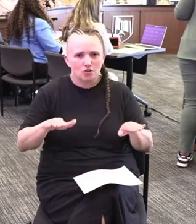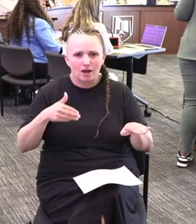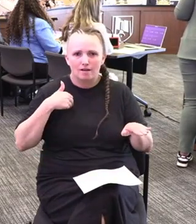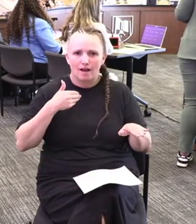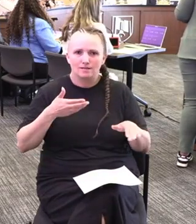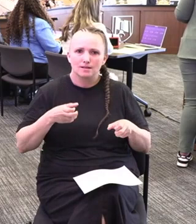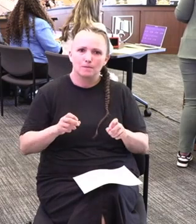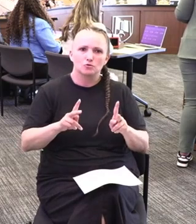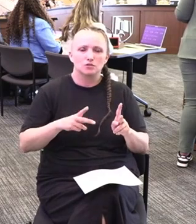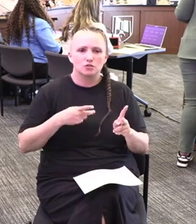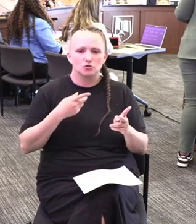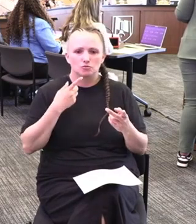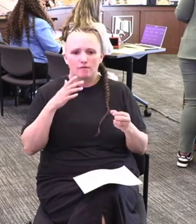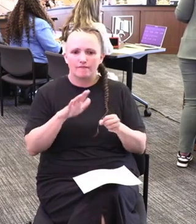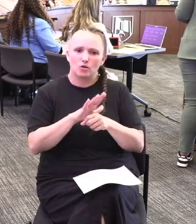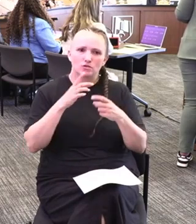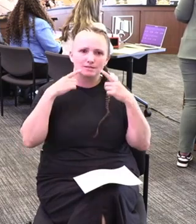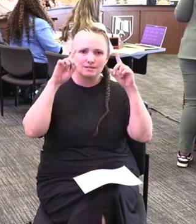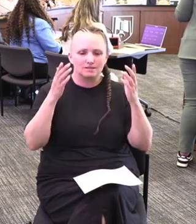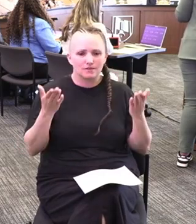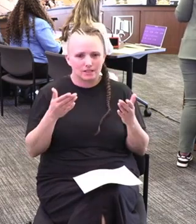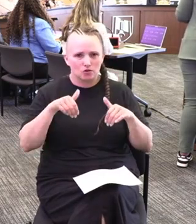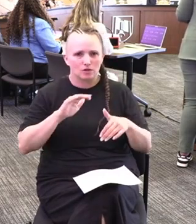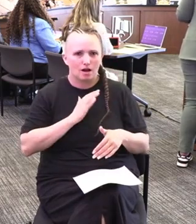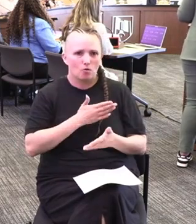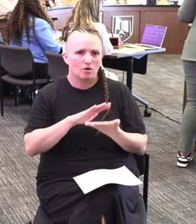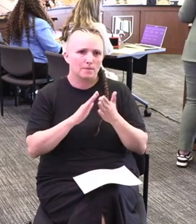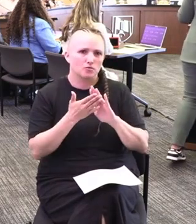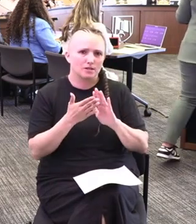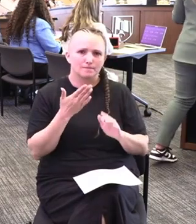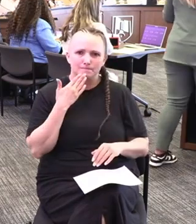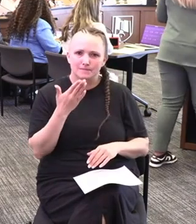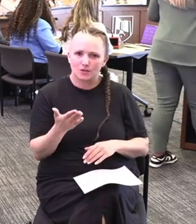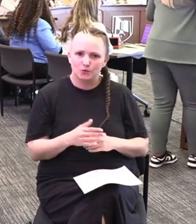feel their full potential getting realized here in our community. Thank you very much.